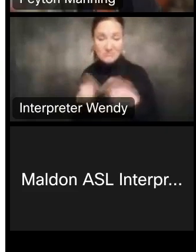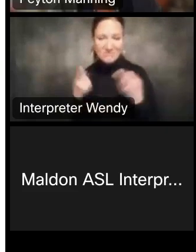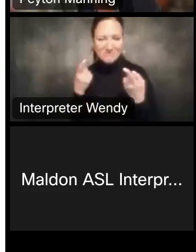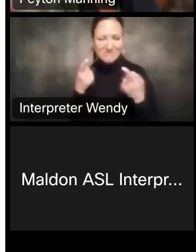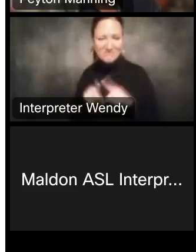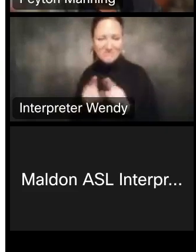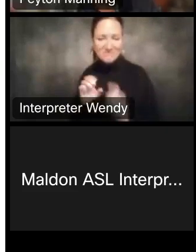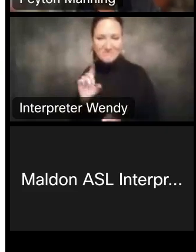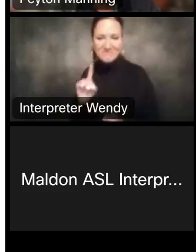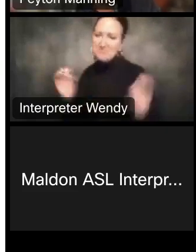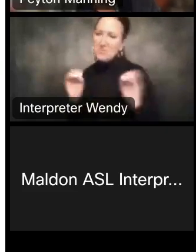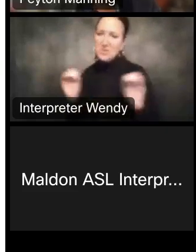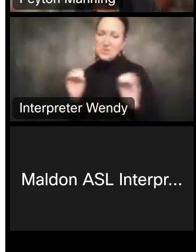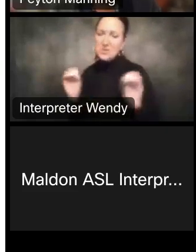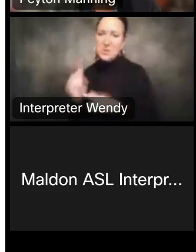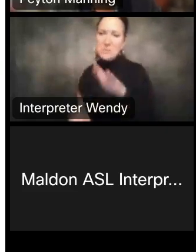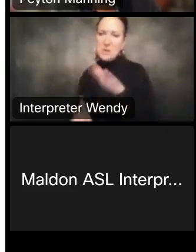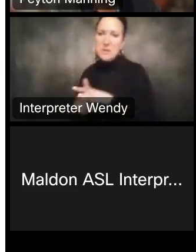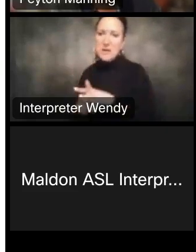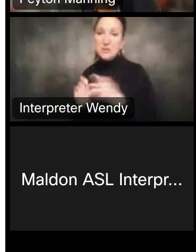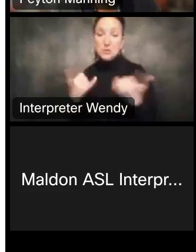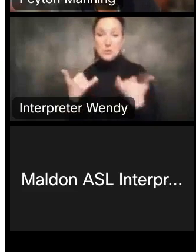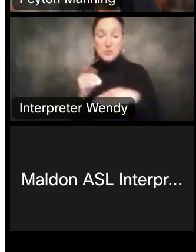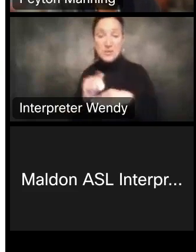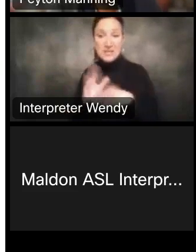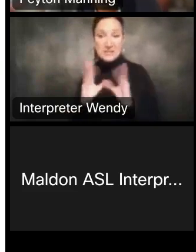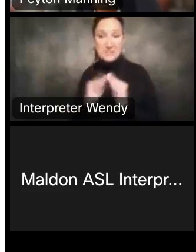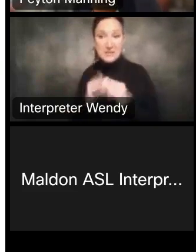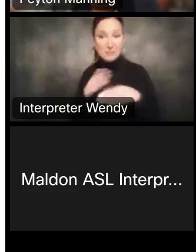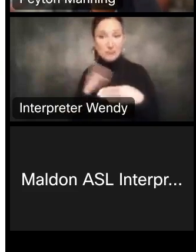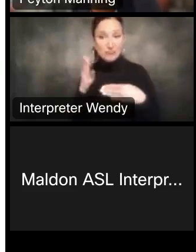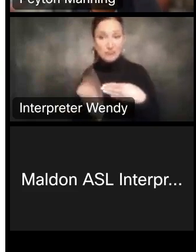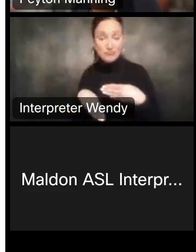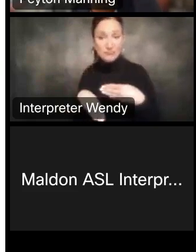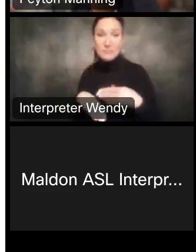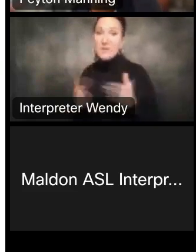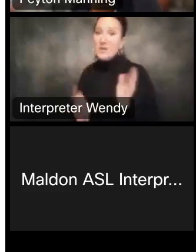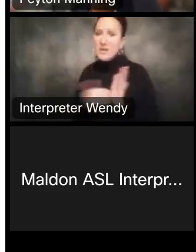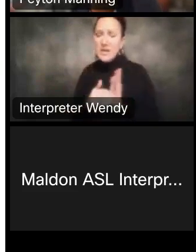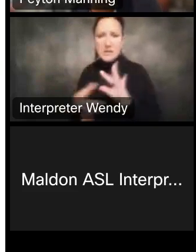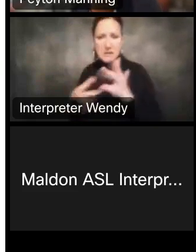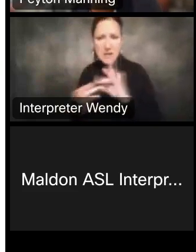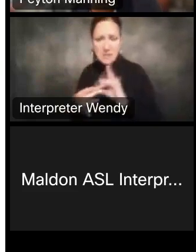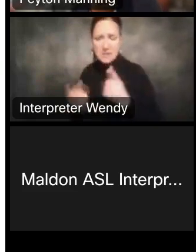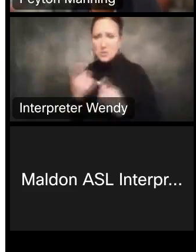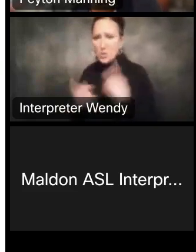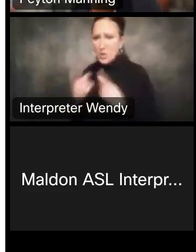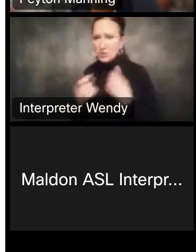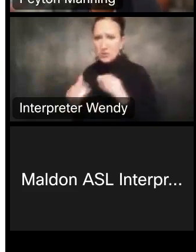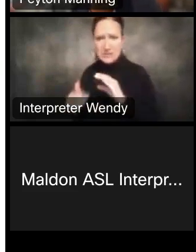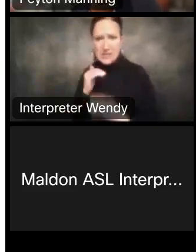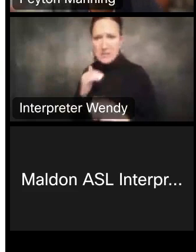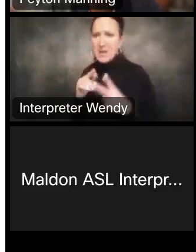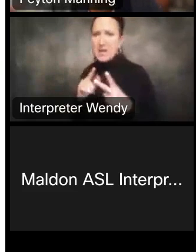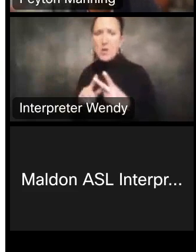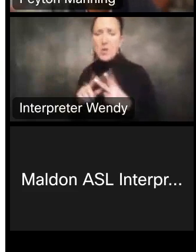Agreed, Ed. I'm not seeing anything new, so I think that concludes tonight's meeting. Again, if you have any further comments or questions, please email us or fill